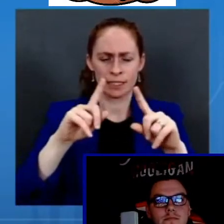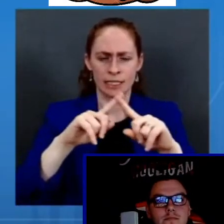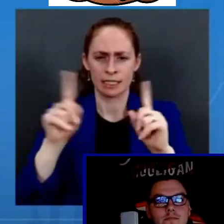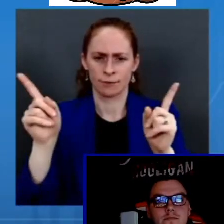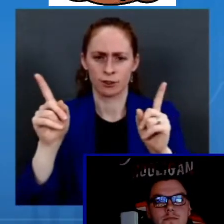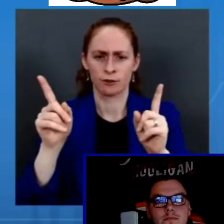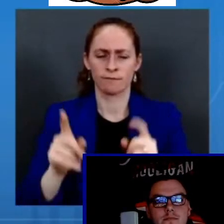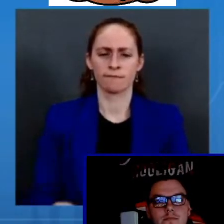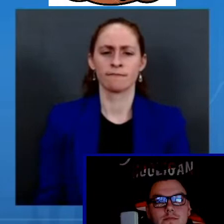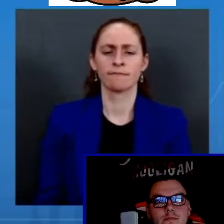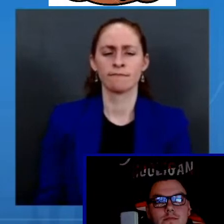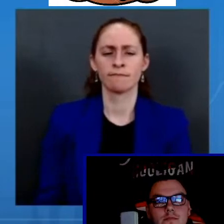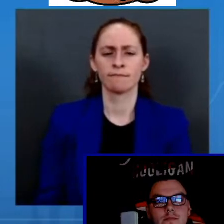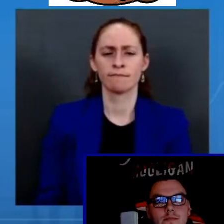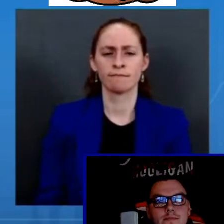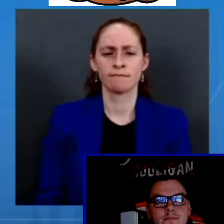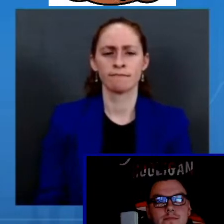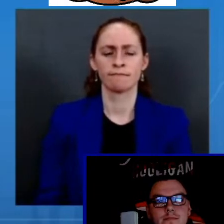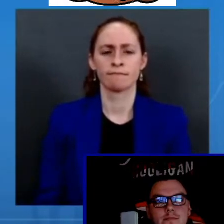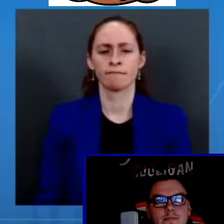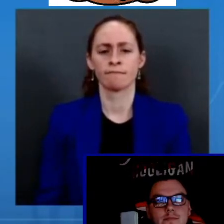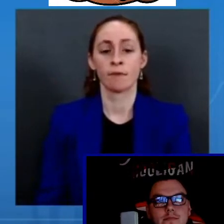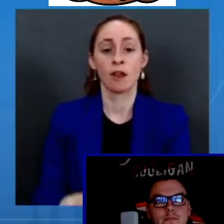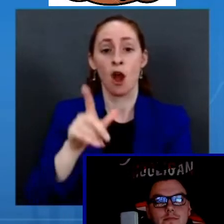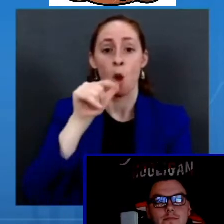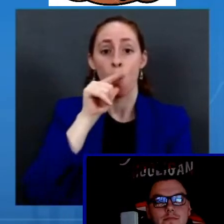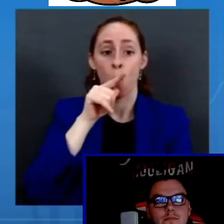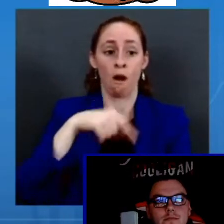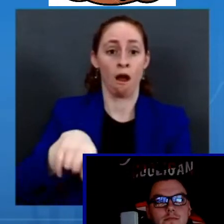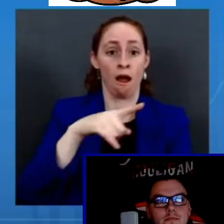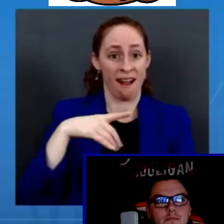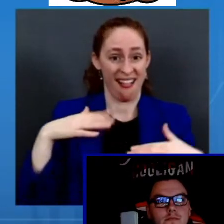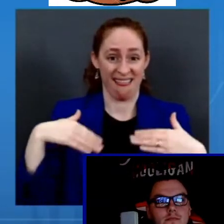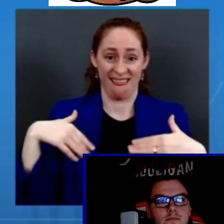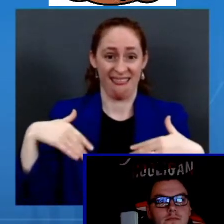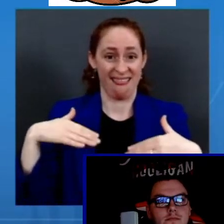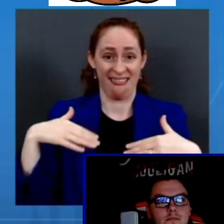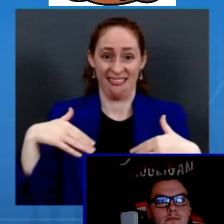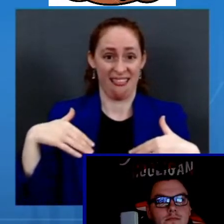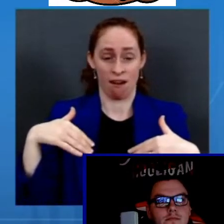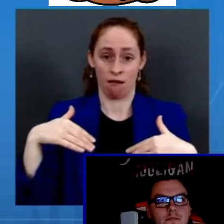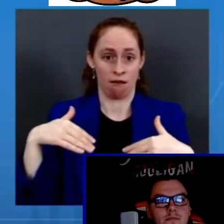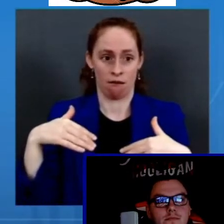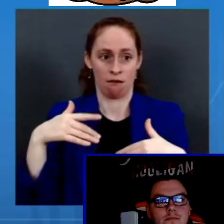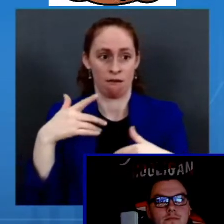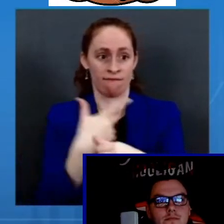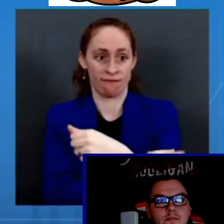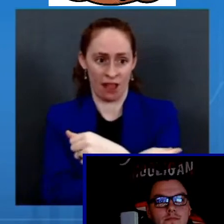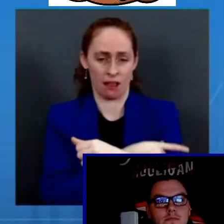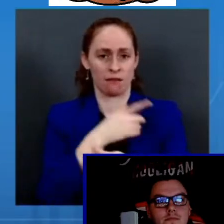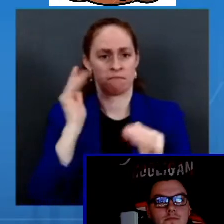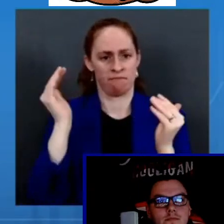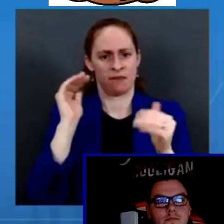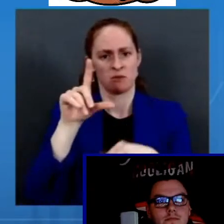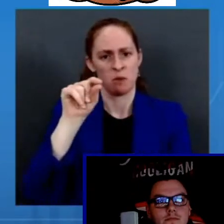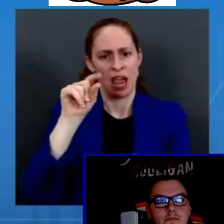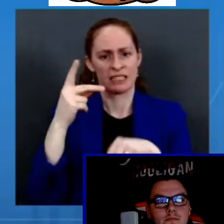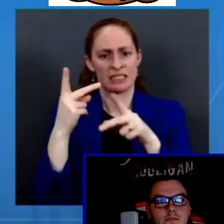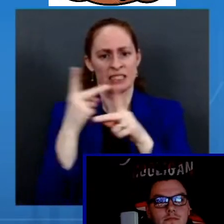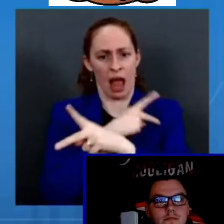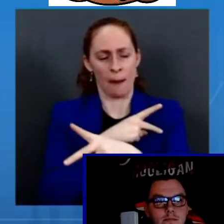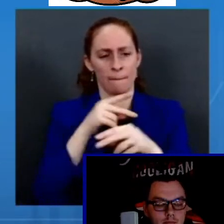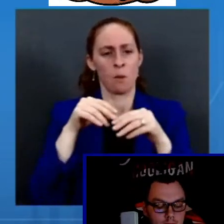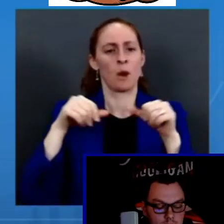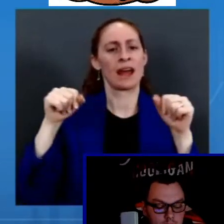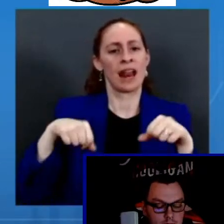you're vaccinated and boosted. And yes, we know with Omicron that has more mutations and is able to evade our